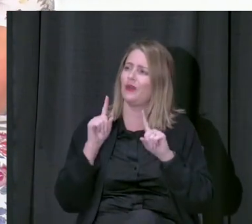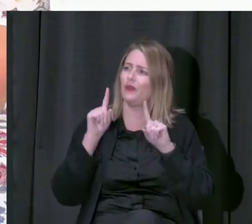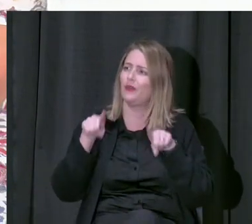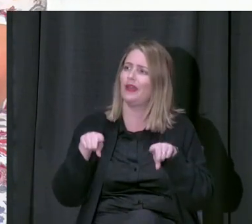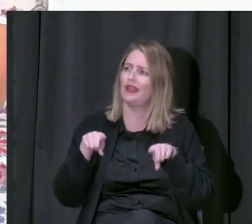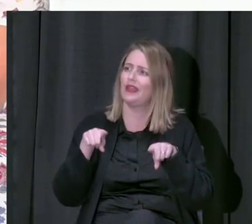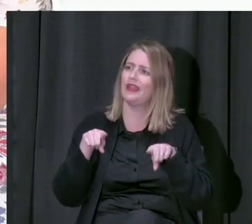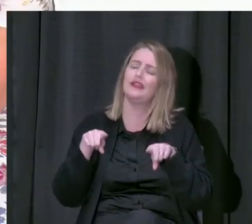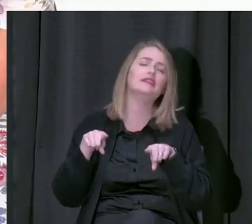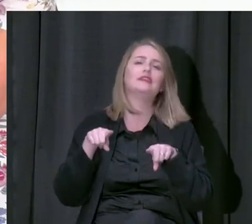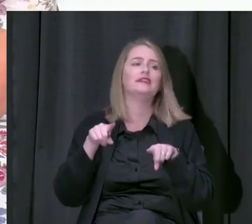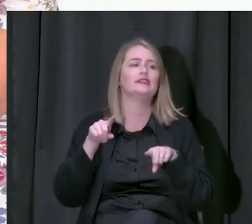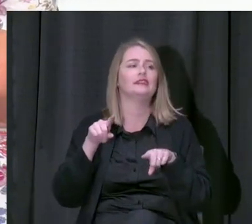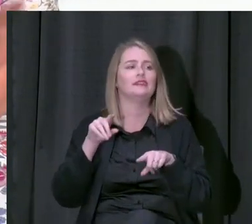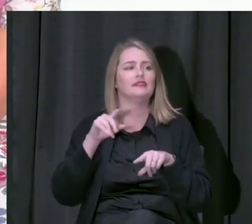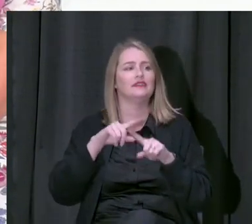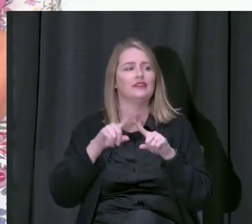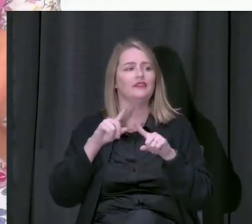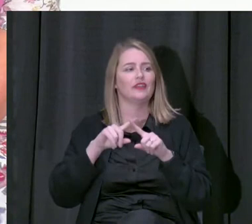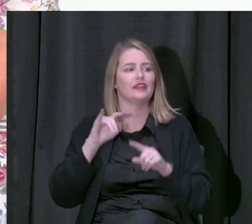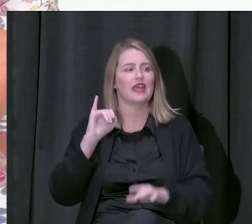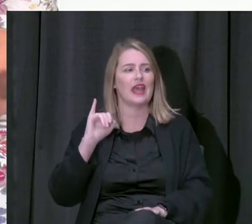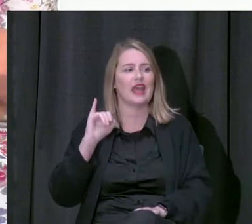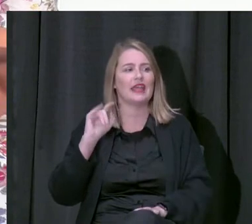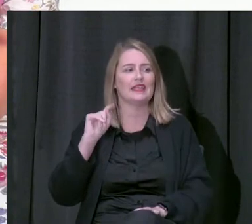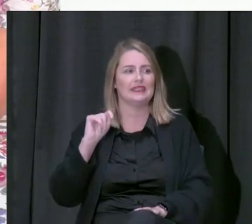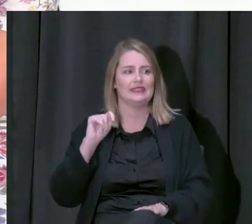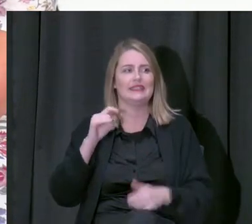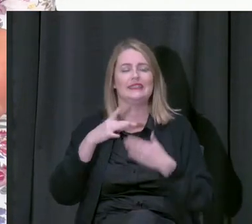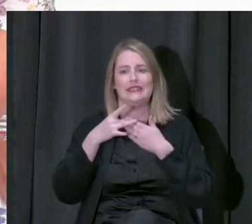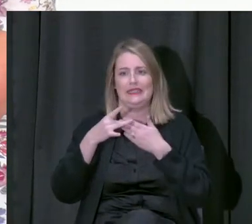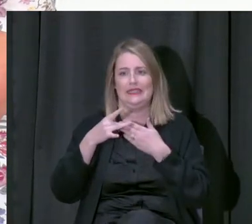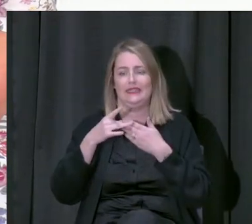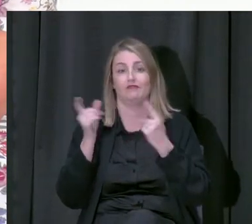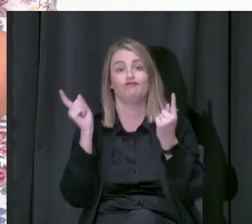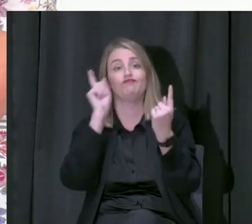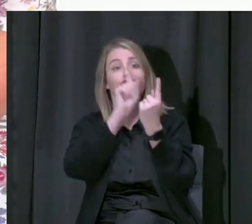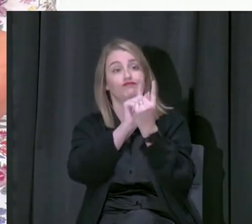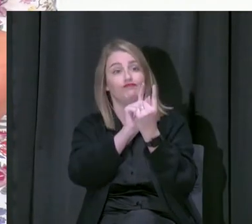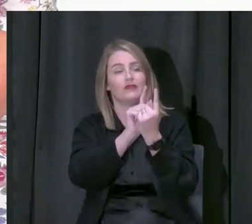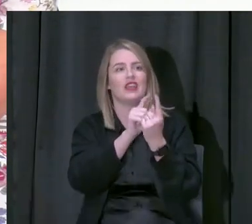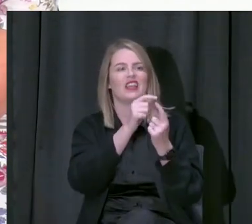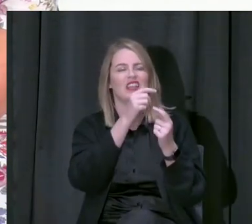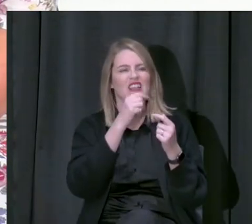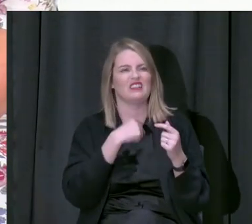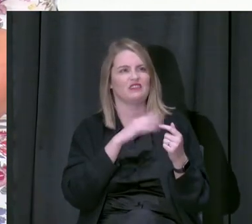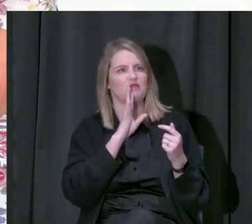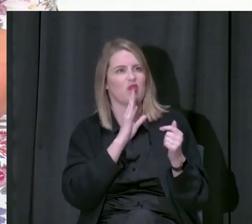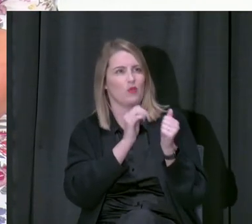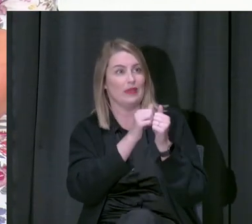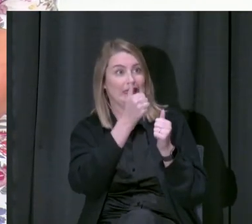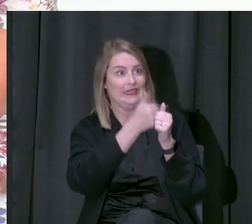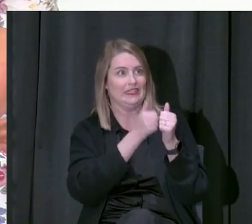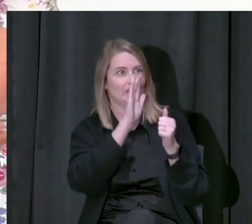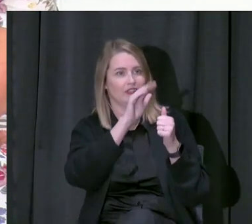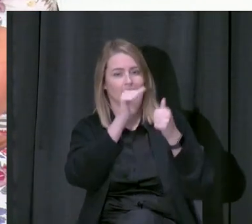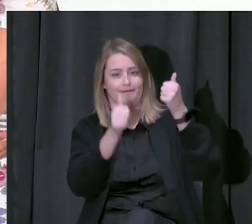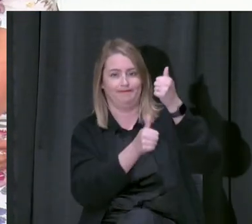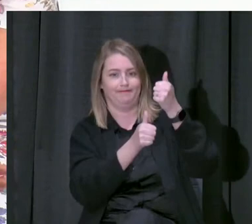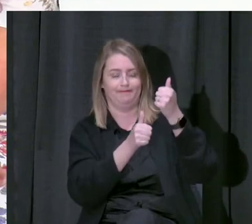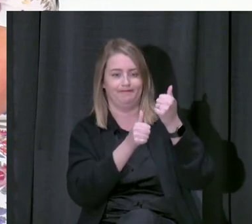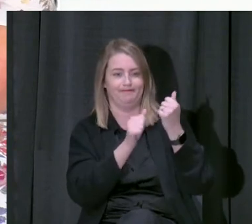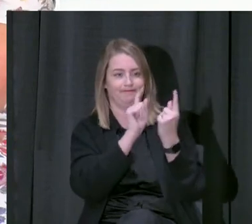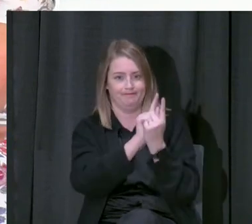IT lead, and I went to his four towers, and I went and spoke to each one of his four towers, and I